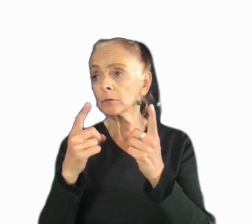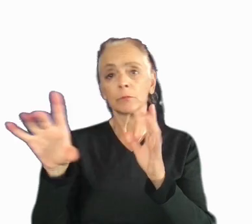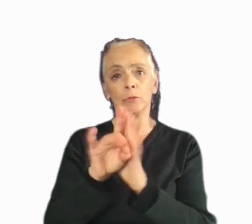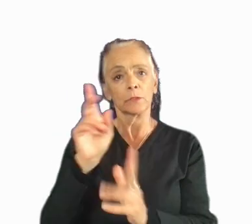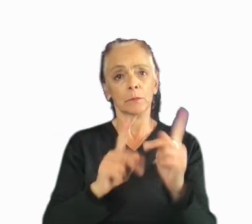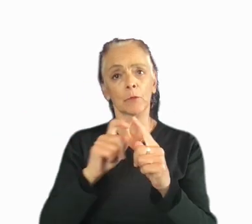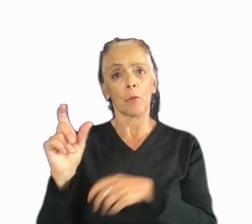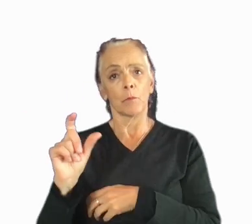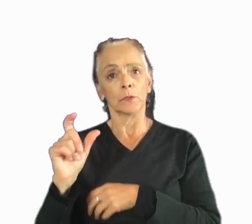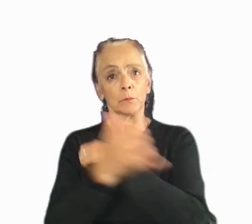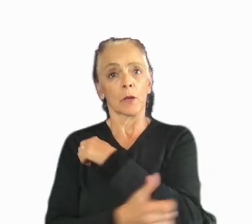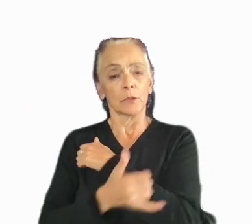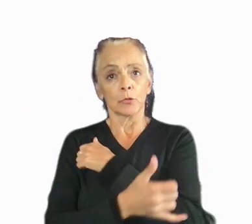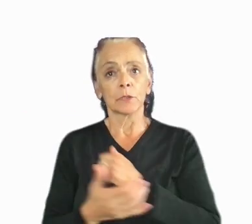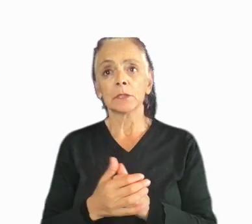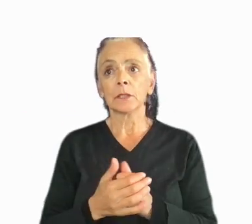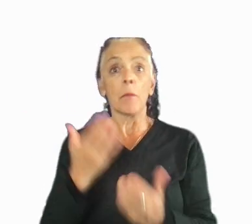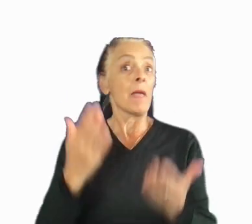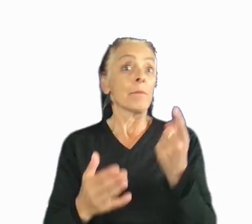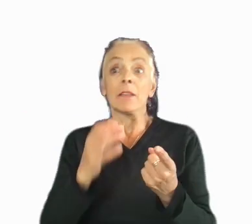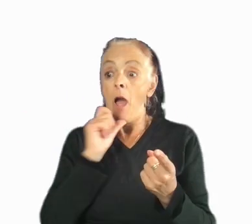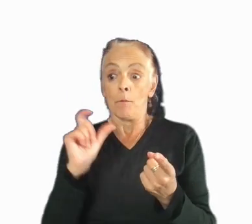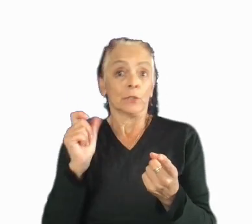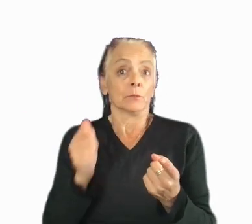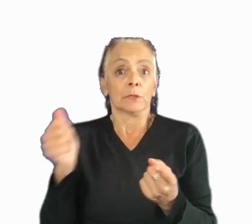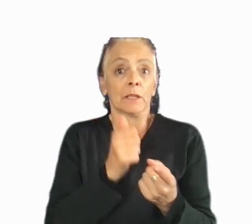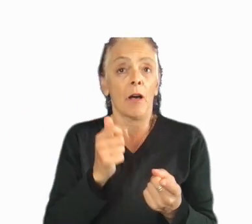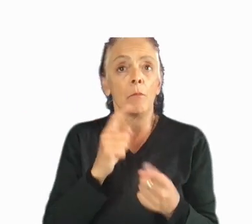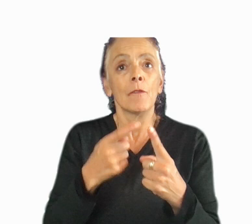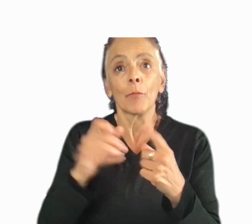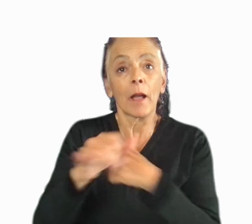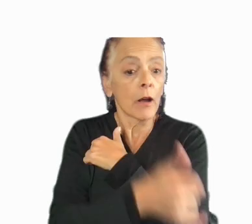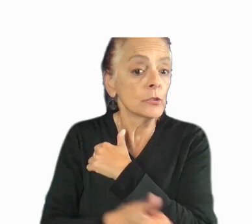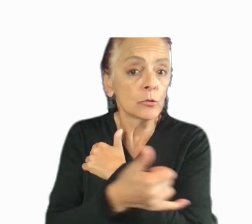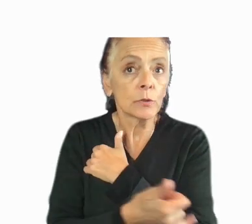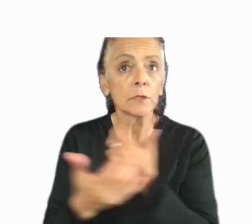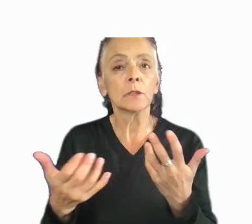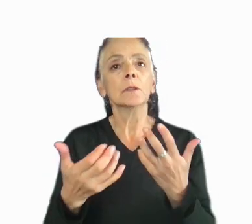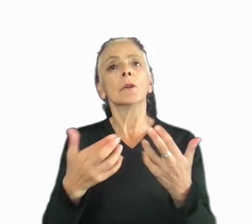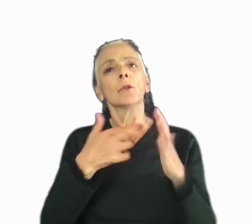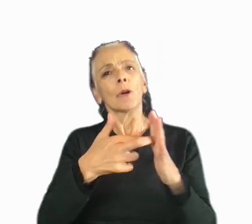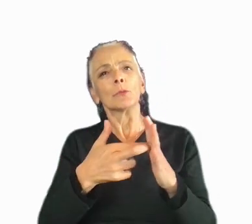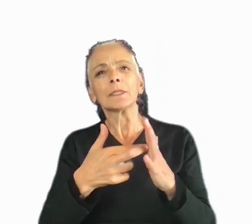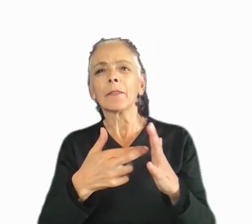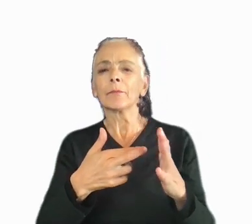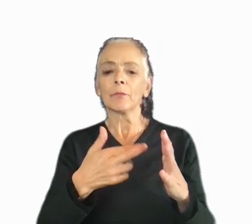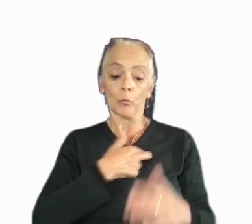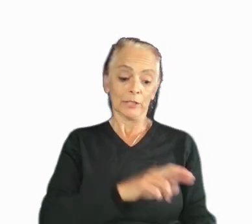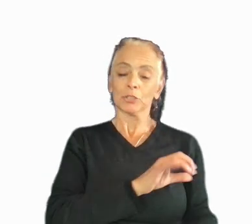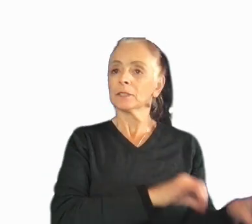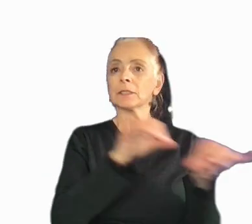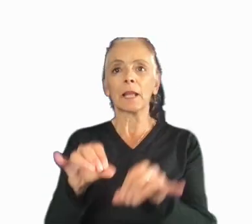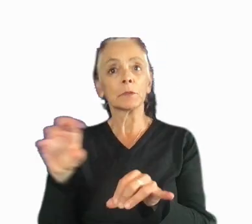countries. These characters might not even be Muslim, and it doesn't really matter. If you represent the religion in the same way you represent the religion